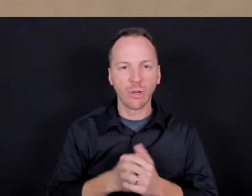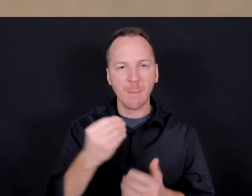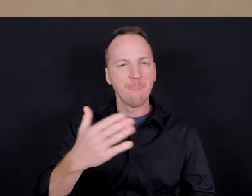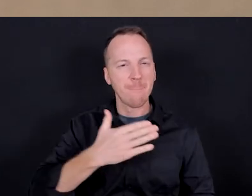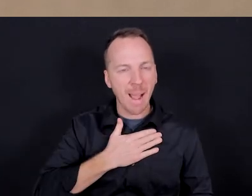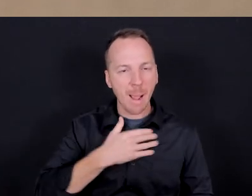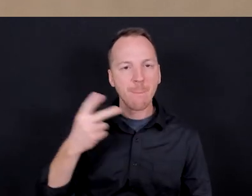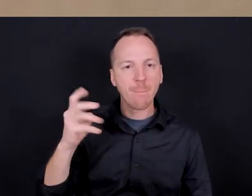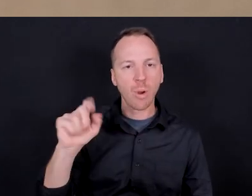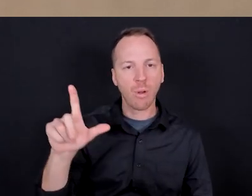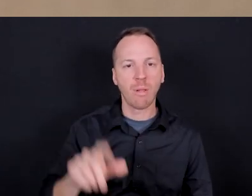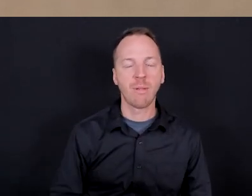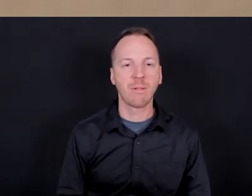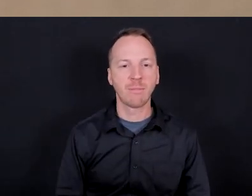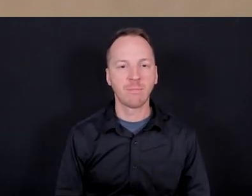my pearl.